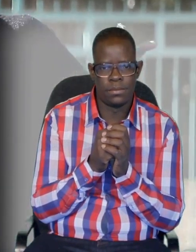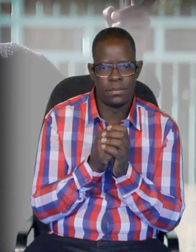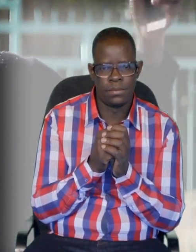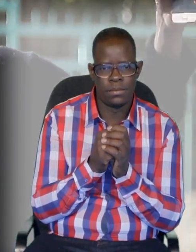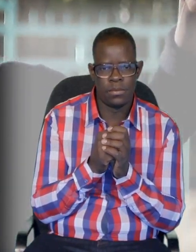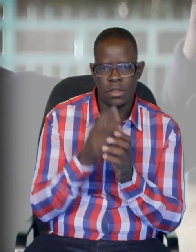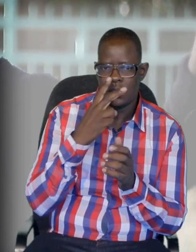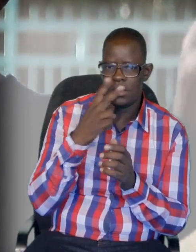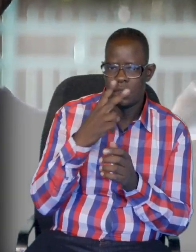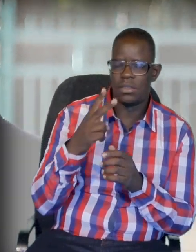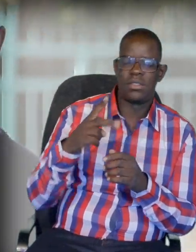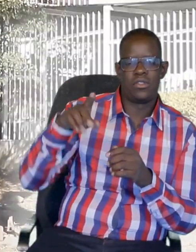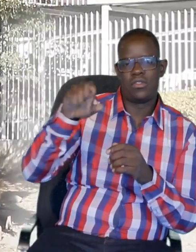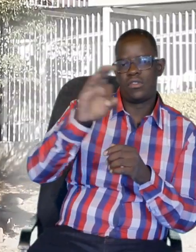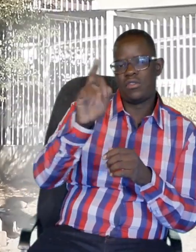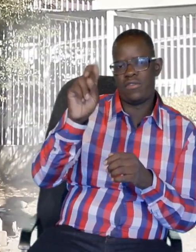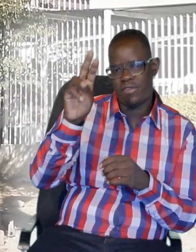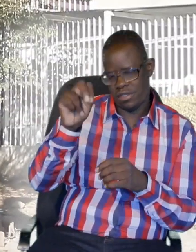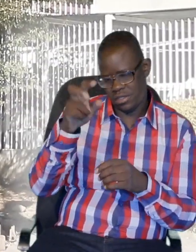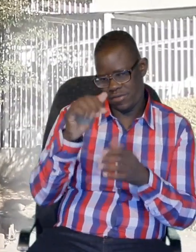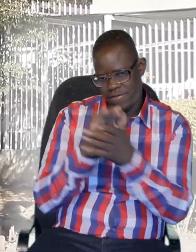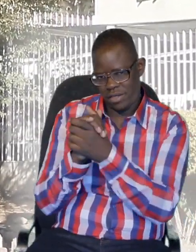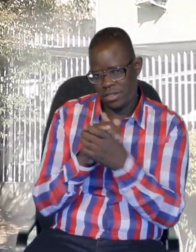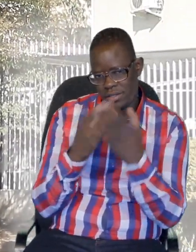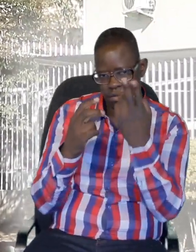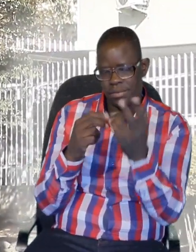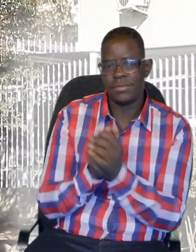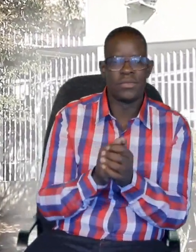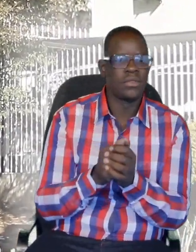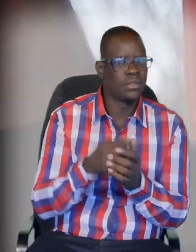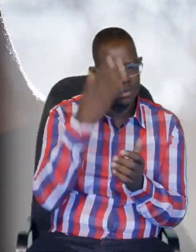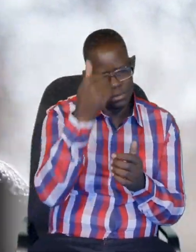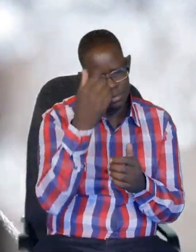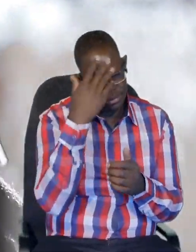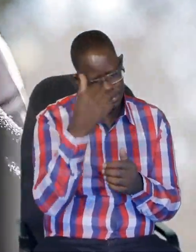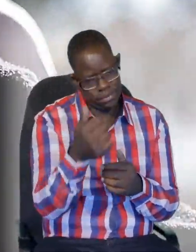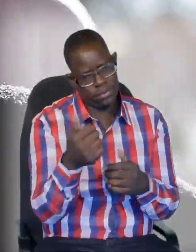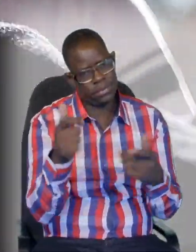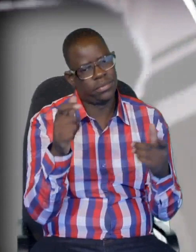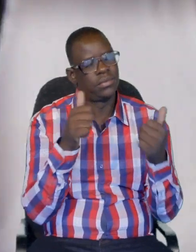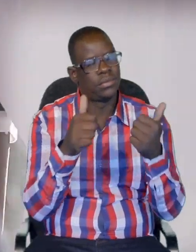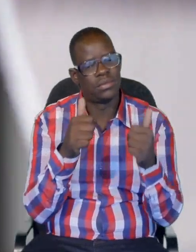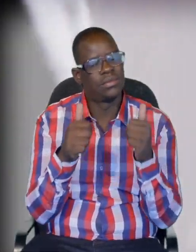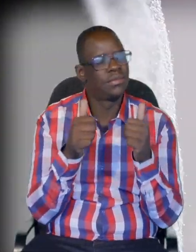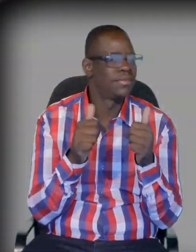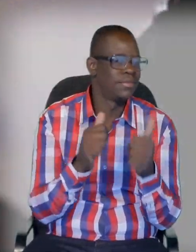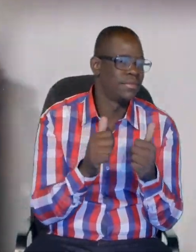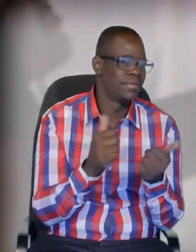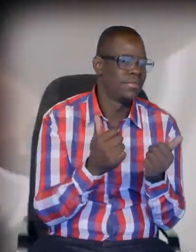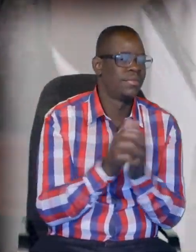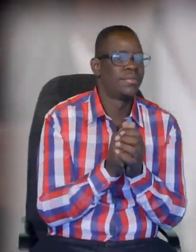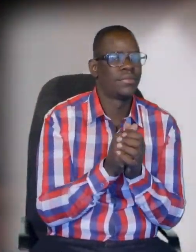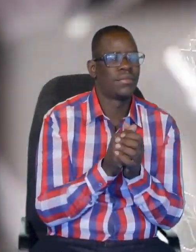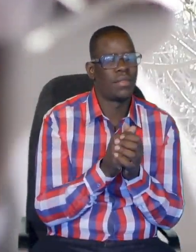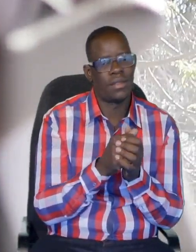Oh, look, there's Michelle and Frank. Oh, I see. Yo, what's up, guys? Cool, man, what's up? Siri Jita.